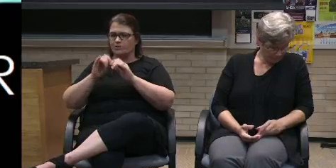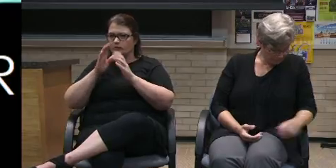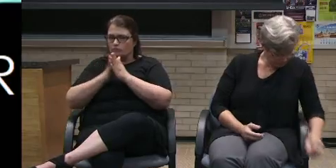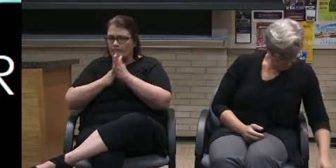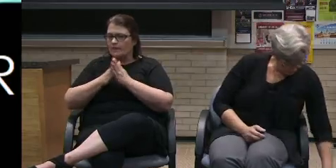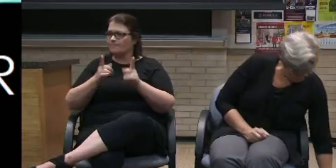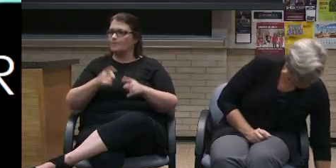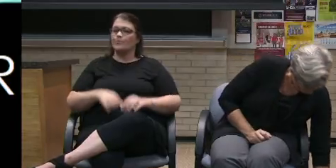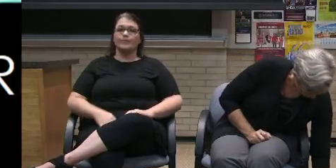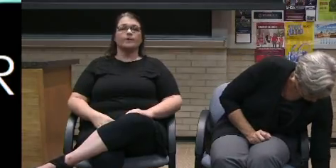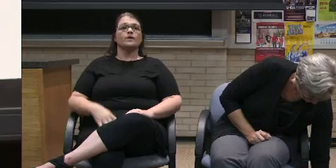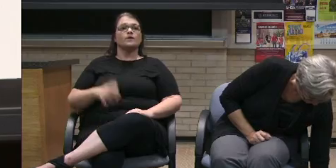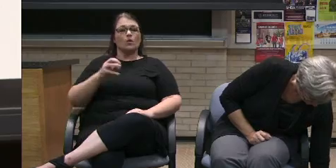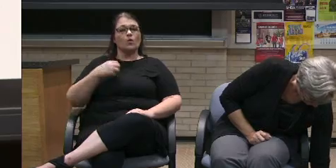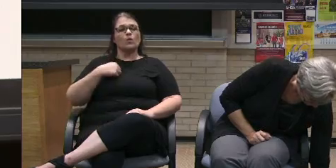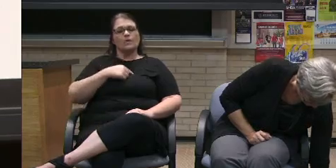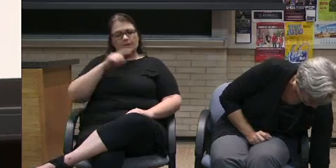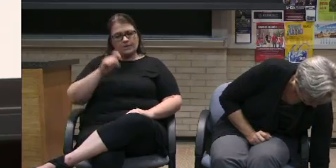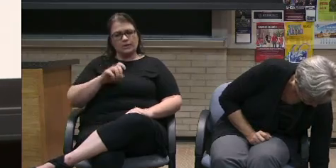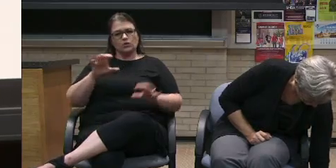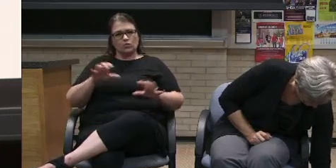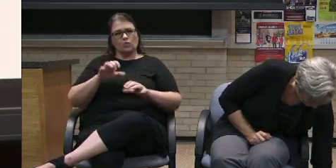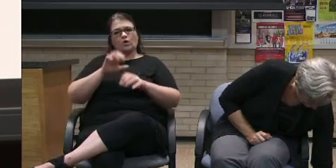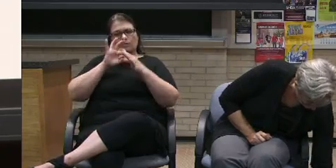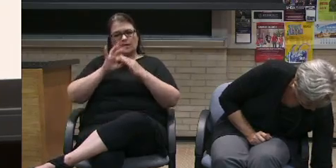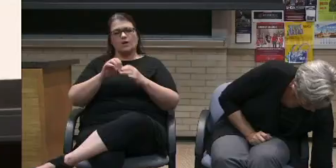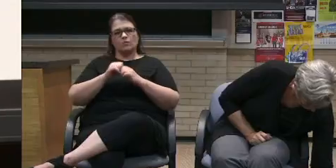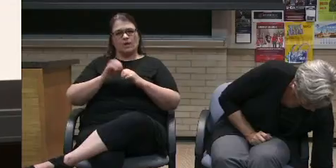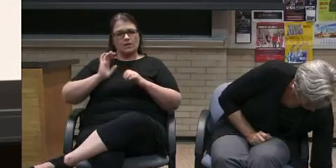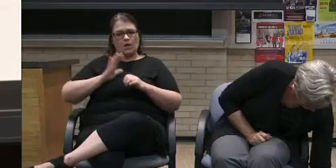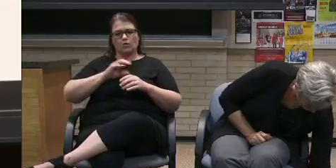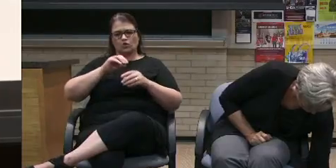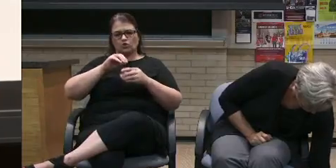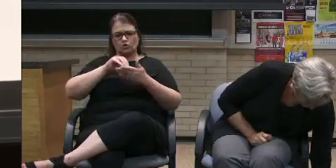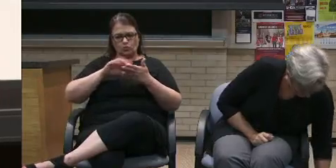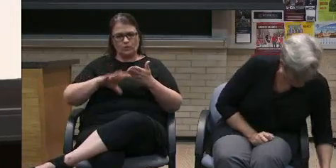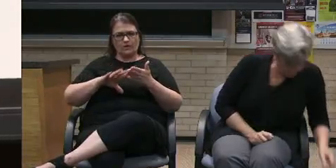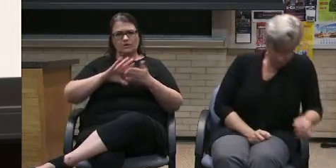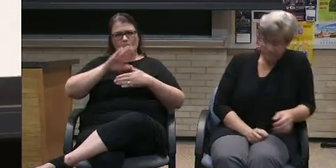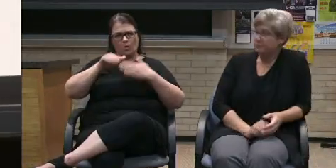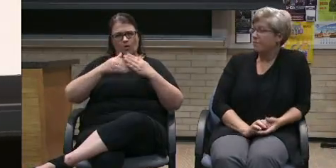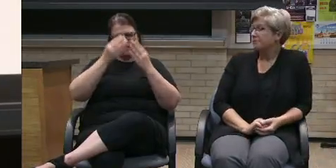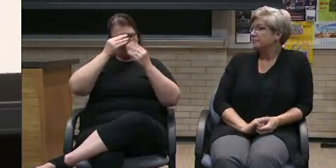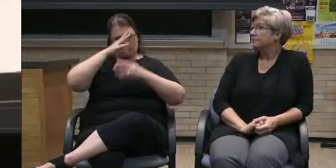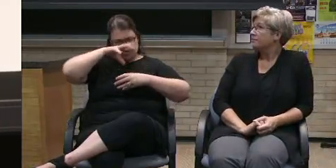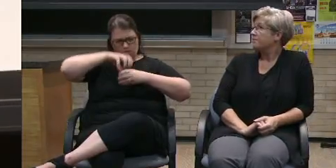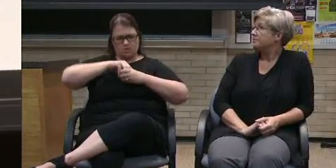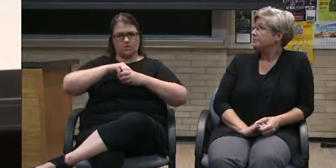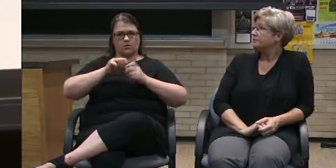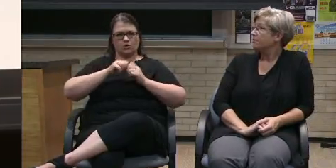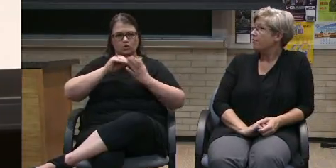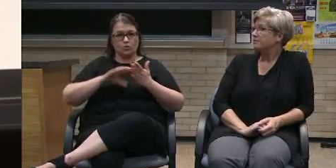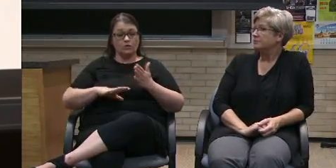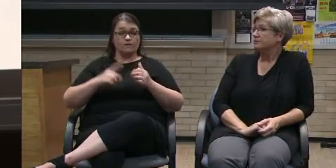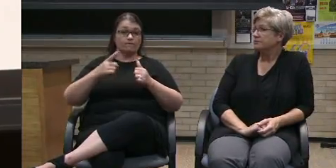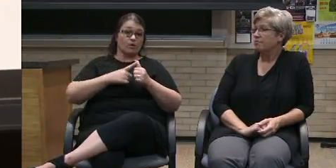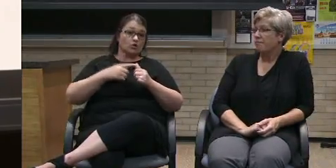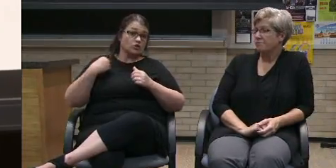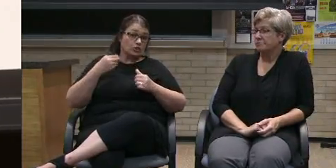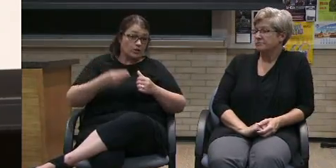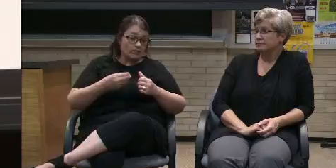the work in the context of our students. And that context can be where they're coming from, their first generation college,